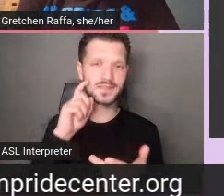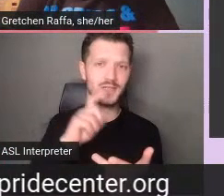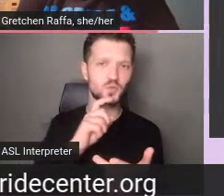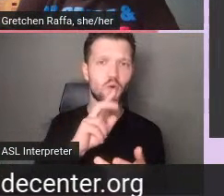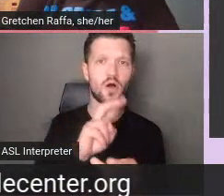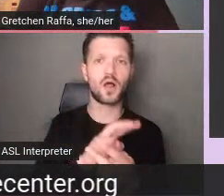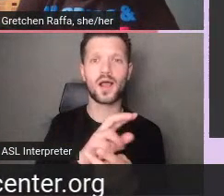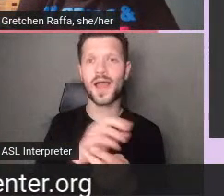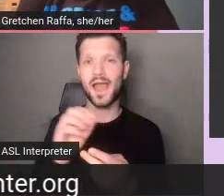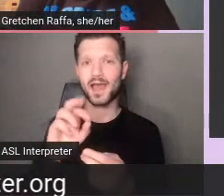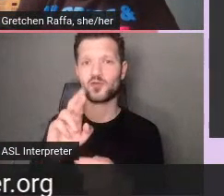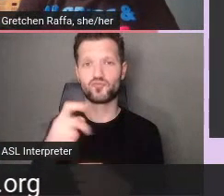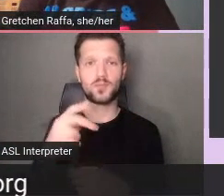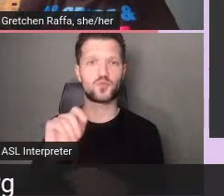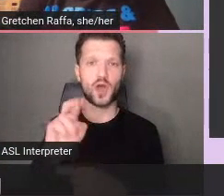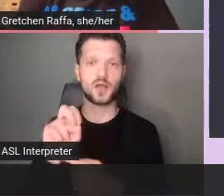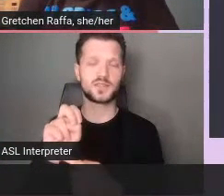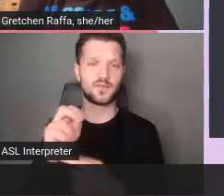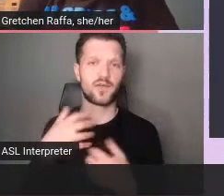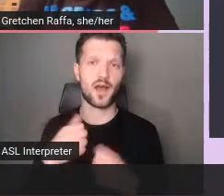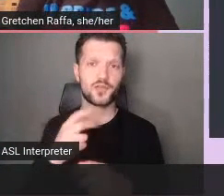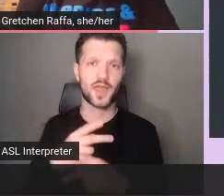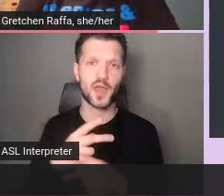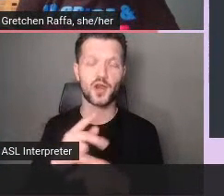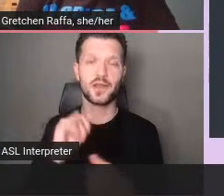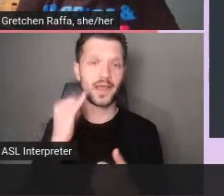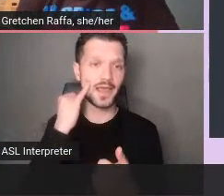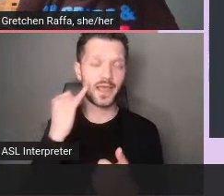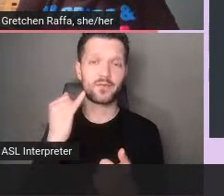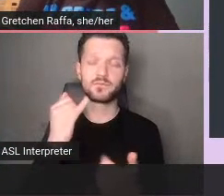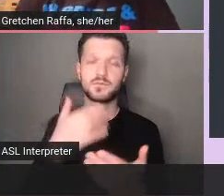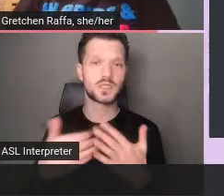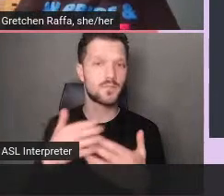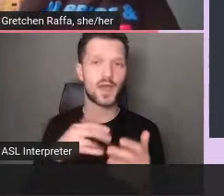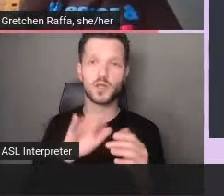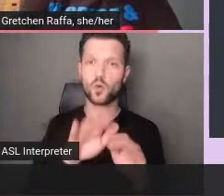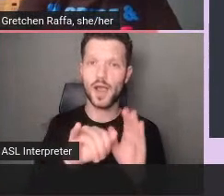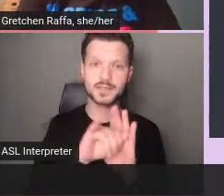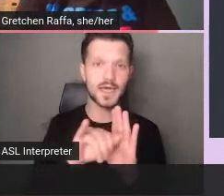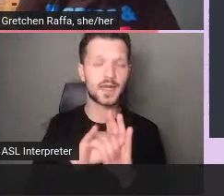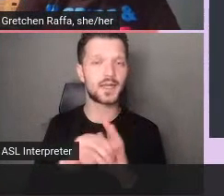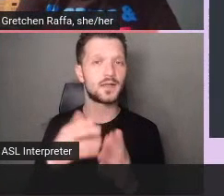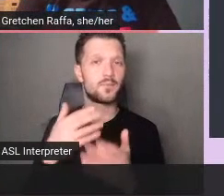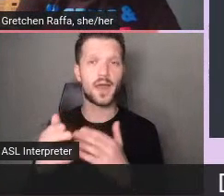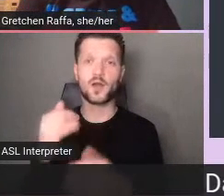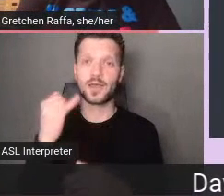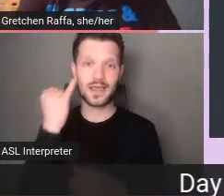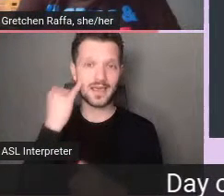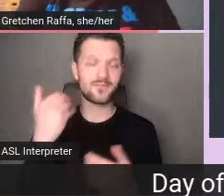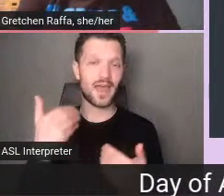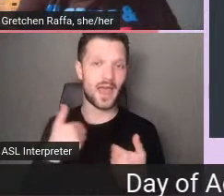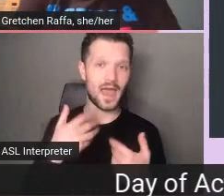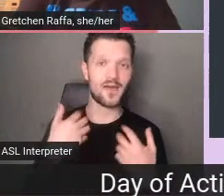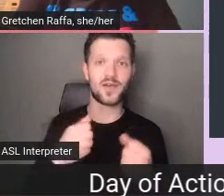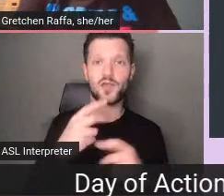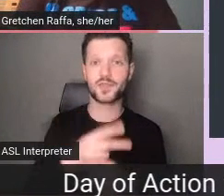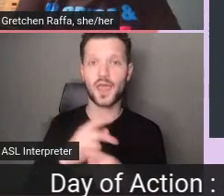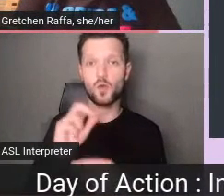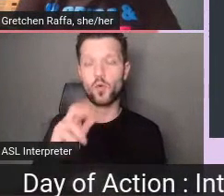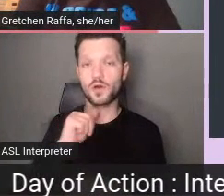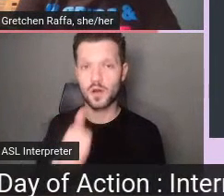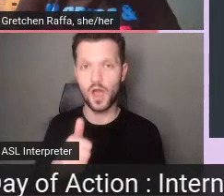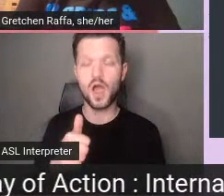are, your identity, your income, or if you have health insurance. And when we think about accessing sexual and reproductive health care, we